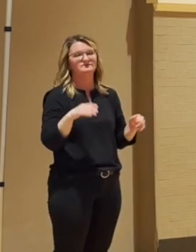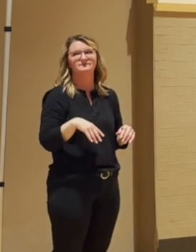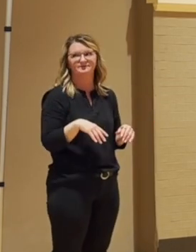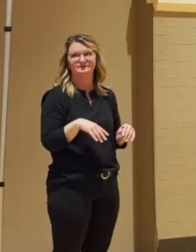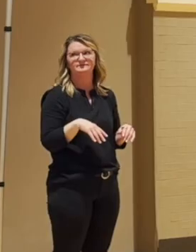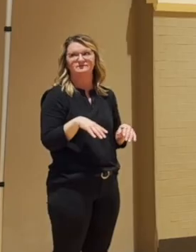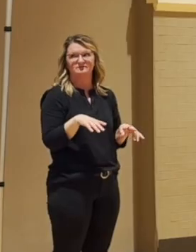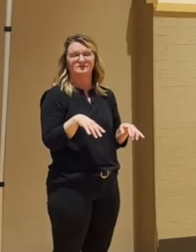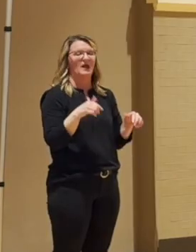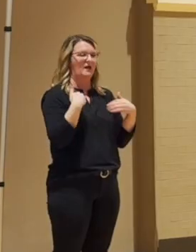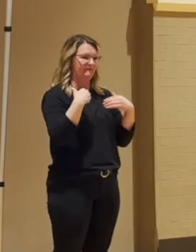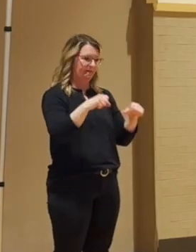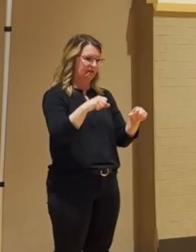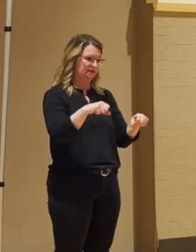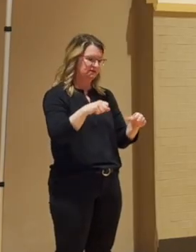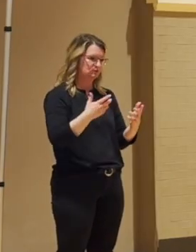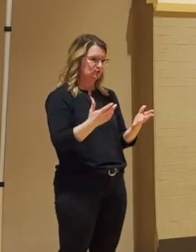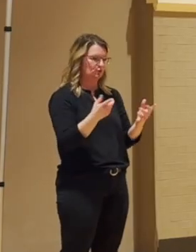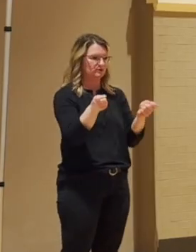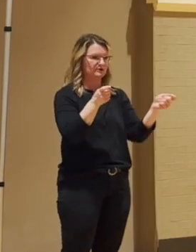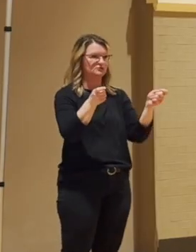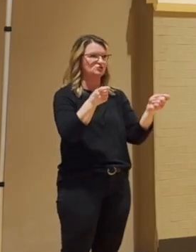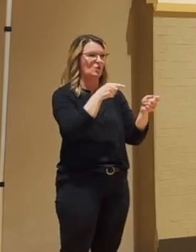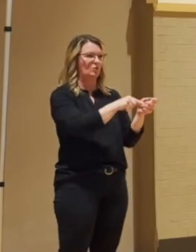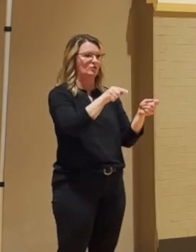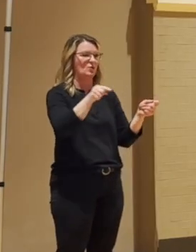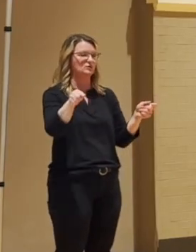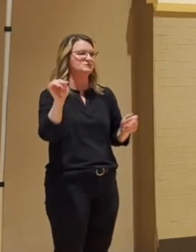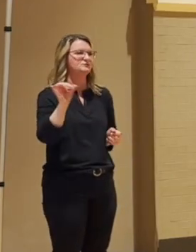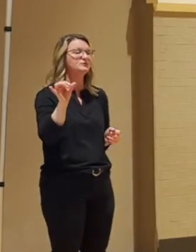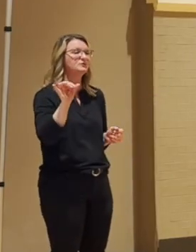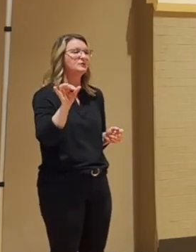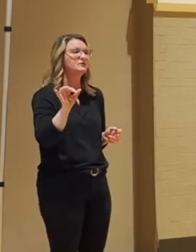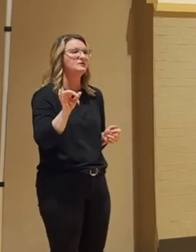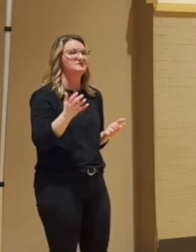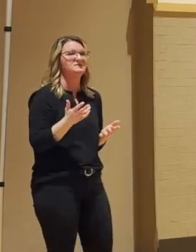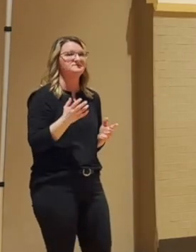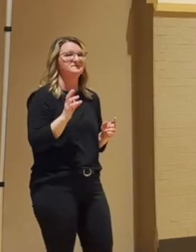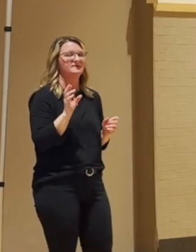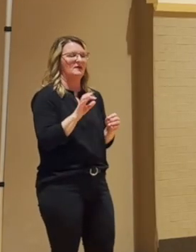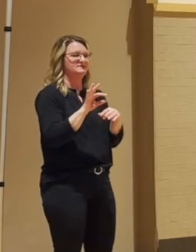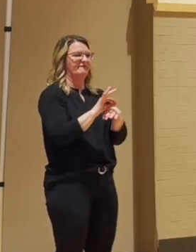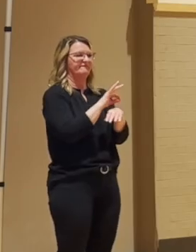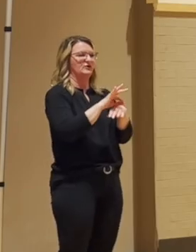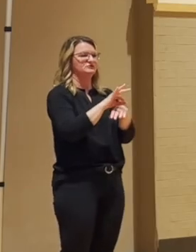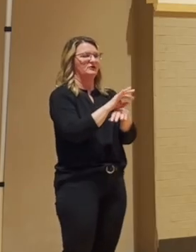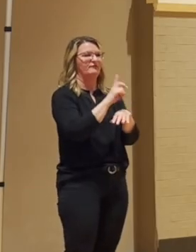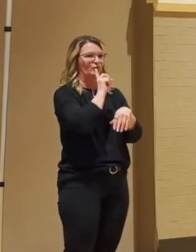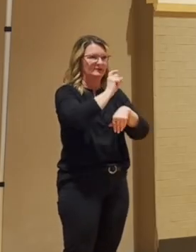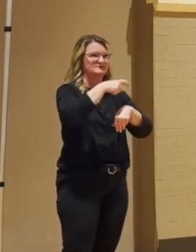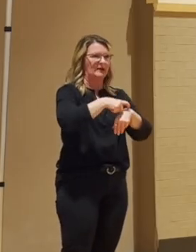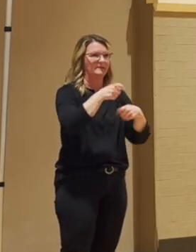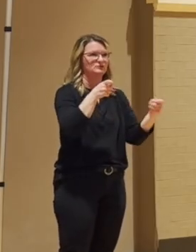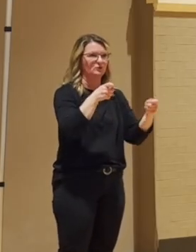also have the ability to control those manually as well. But that's basically the function of a real-time control.